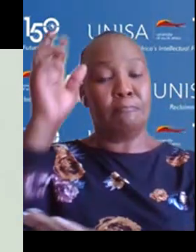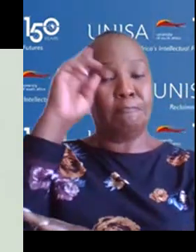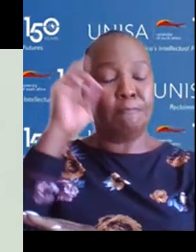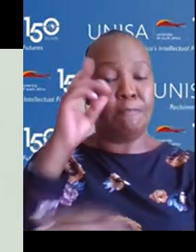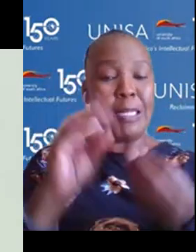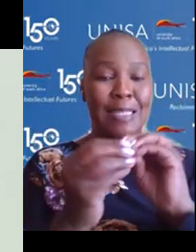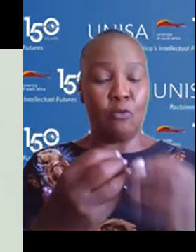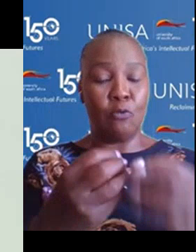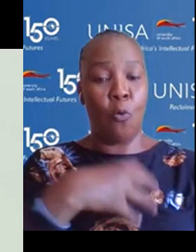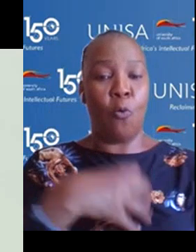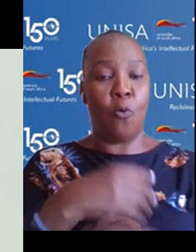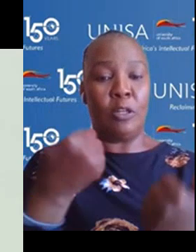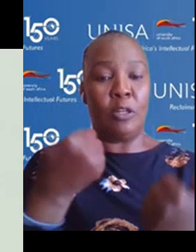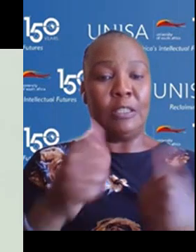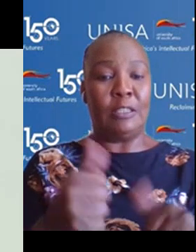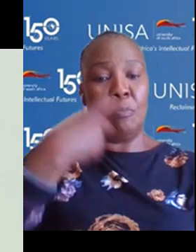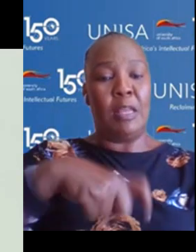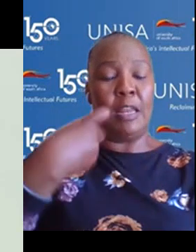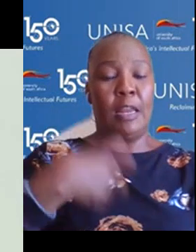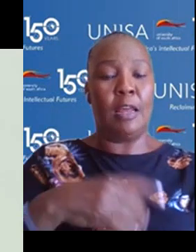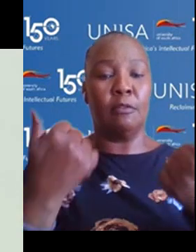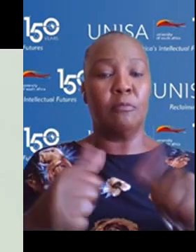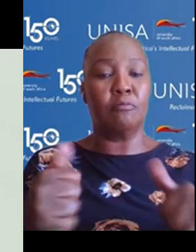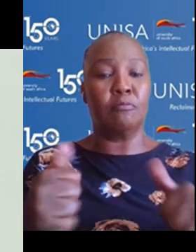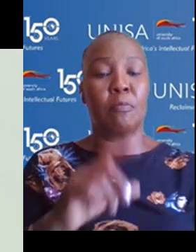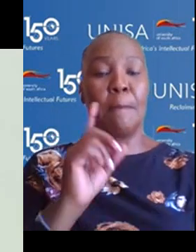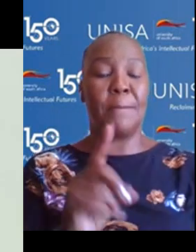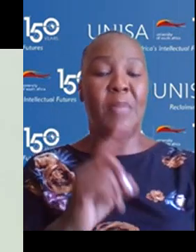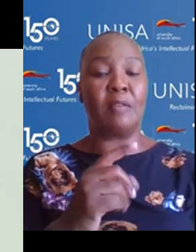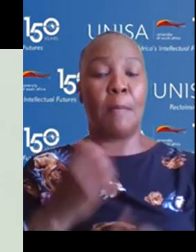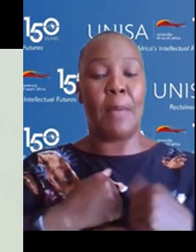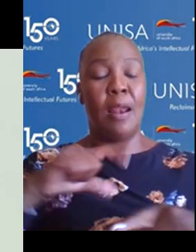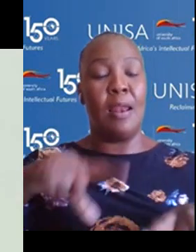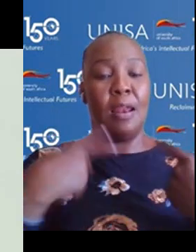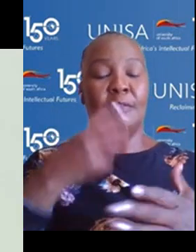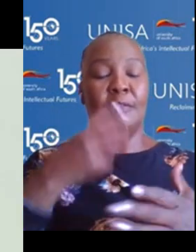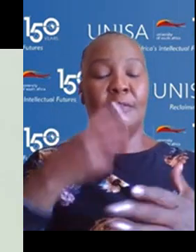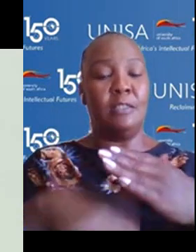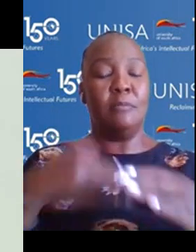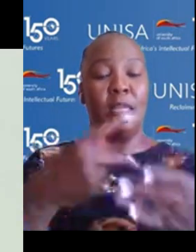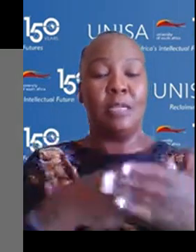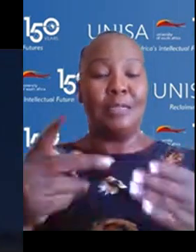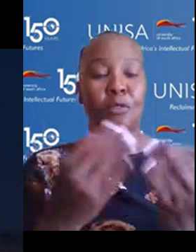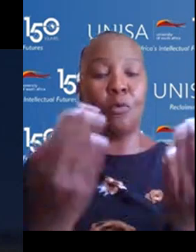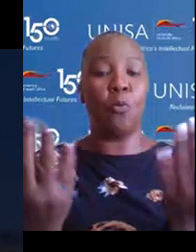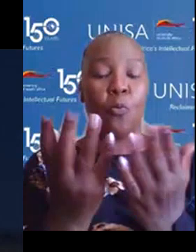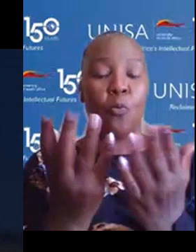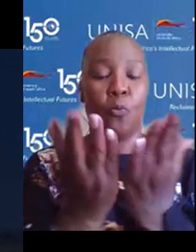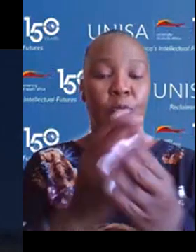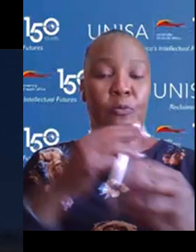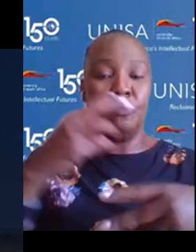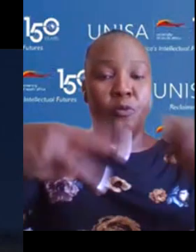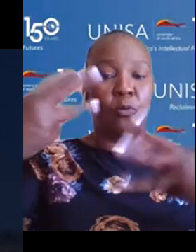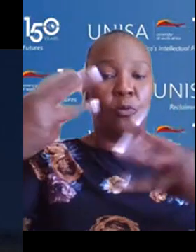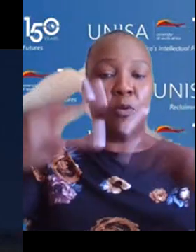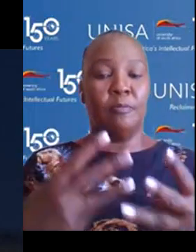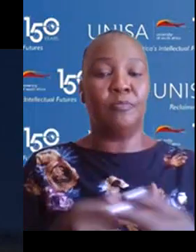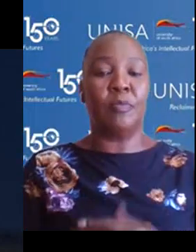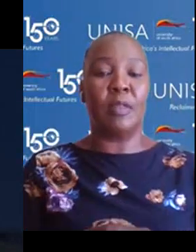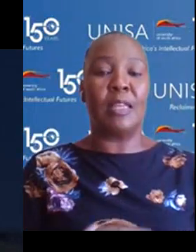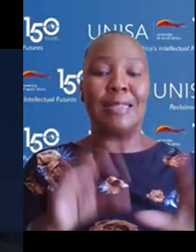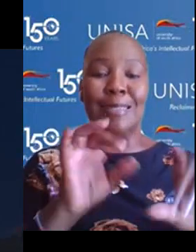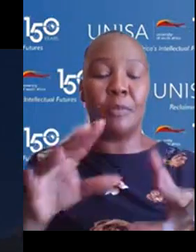account, it will be a personal account. But for the MyLife email addresses, it's a work or school account. Then you just type